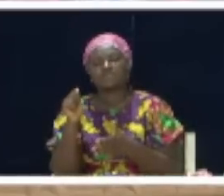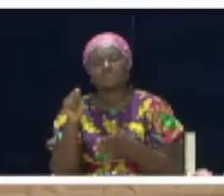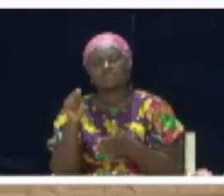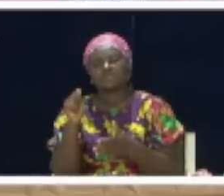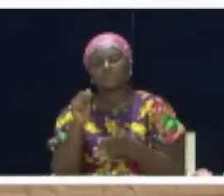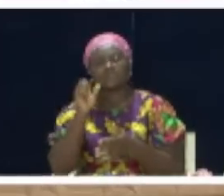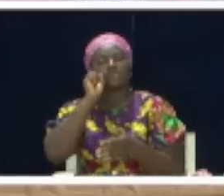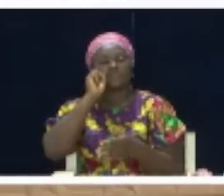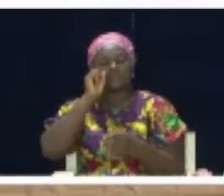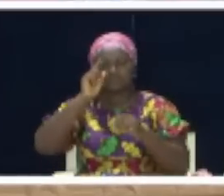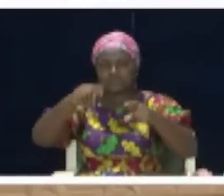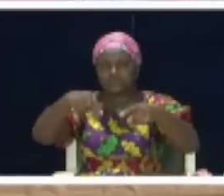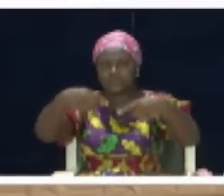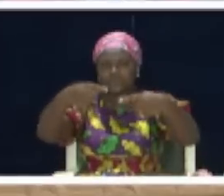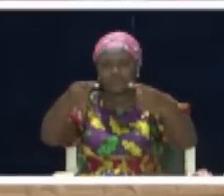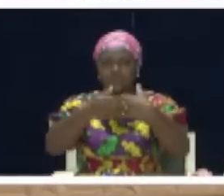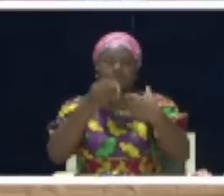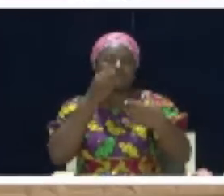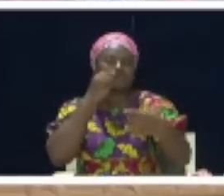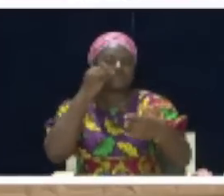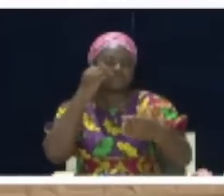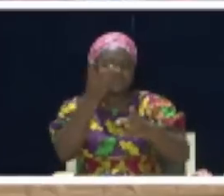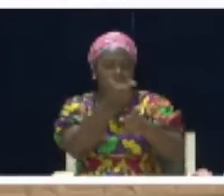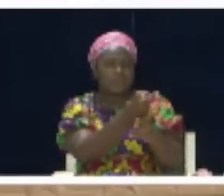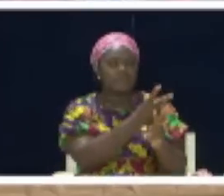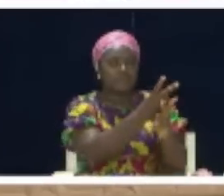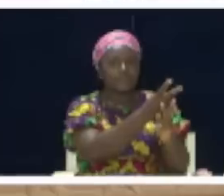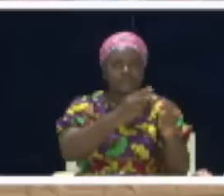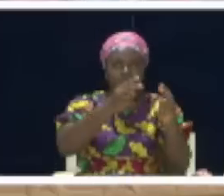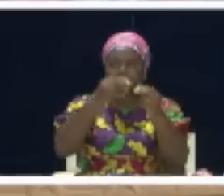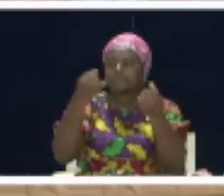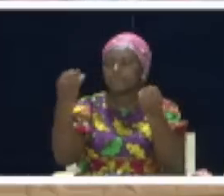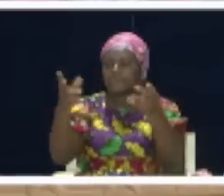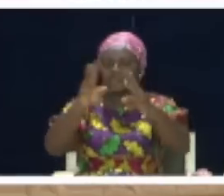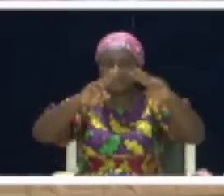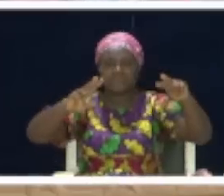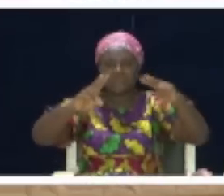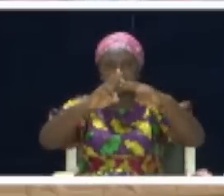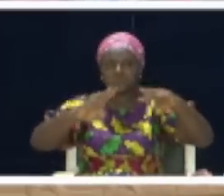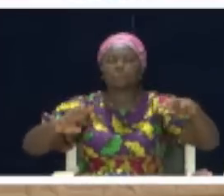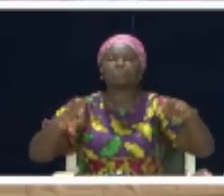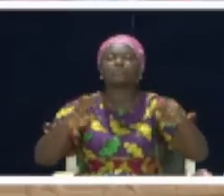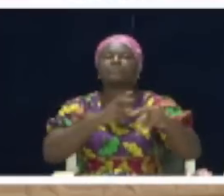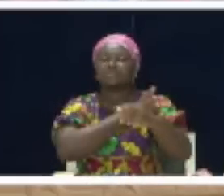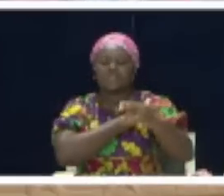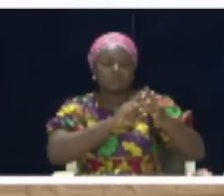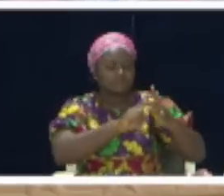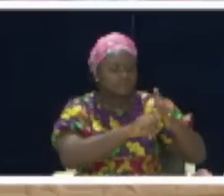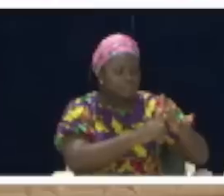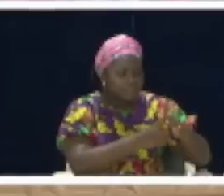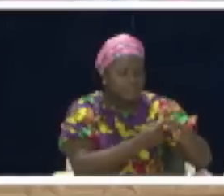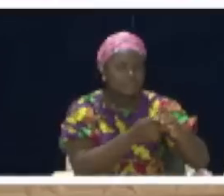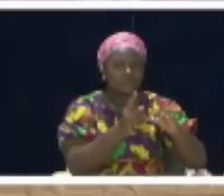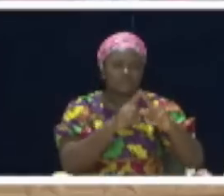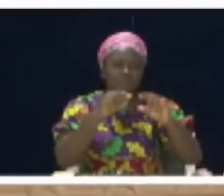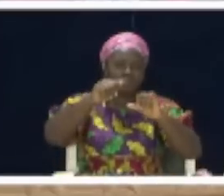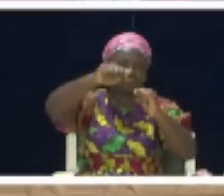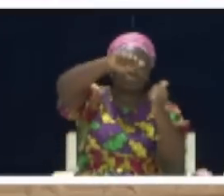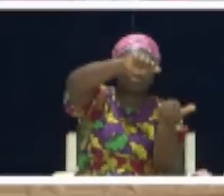She went home, borrowed many vessels, and began to pour out the